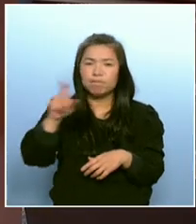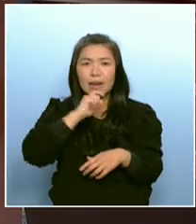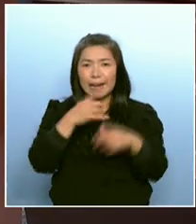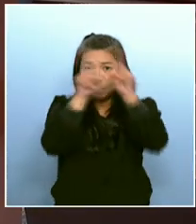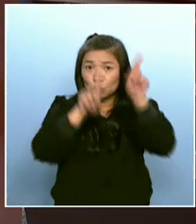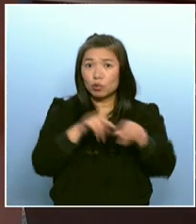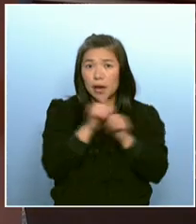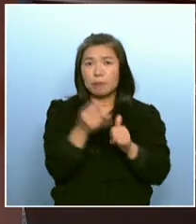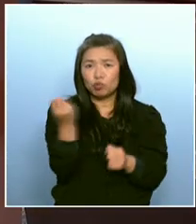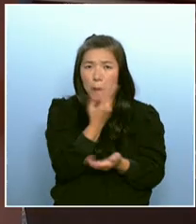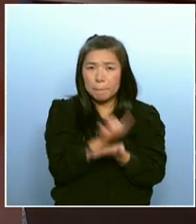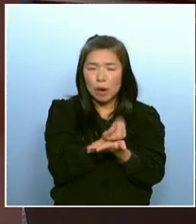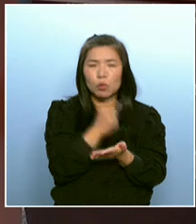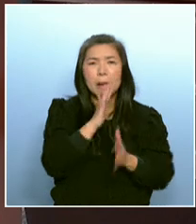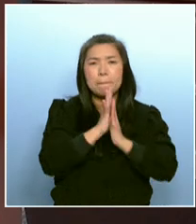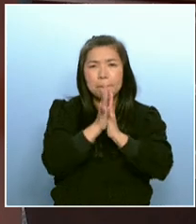Also,